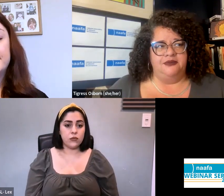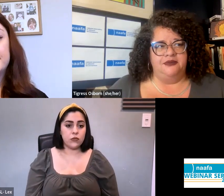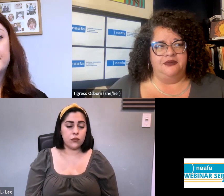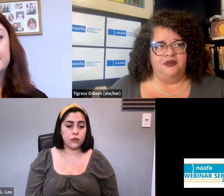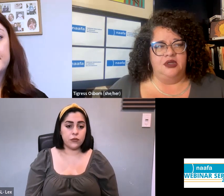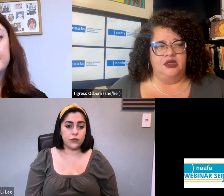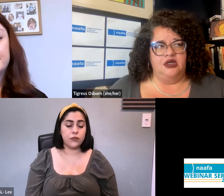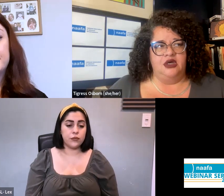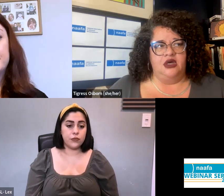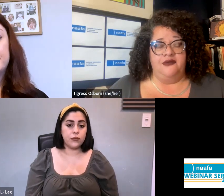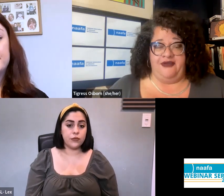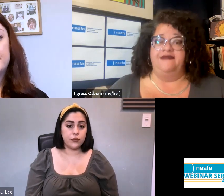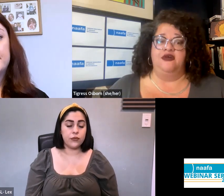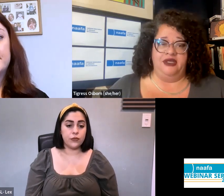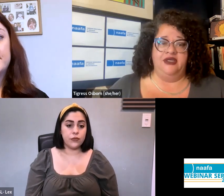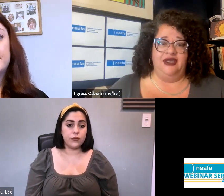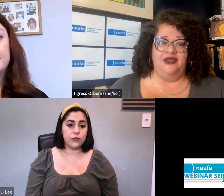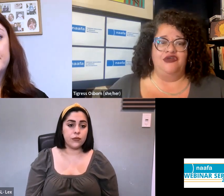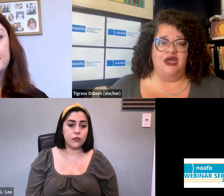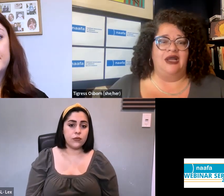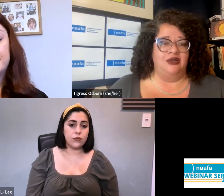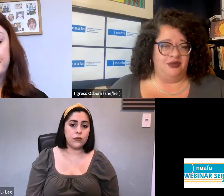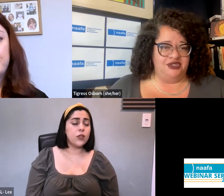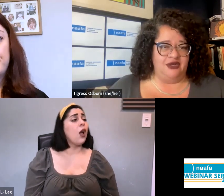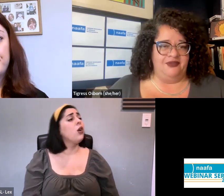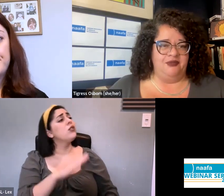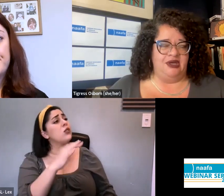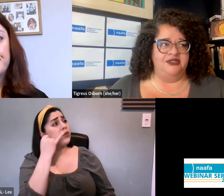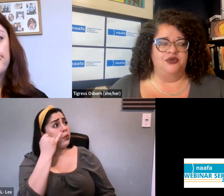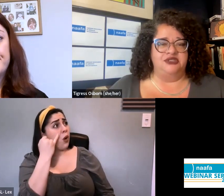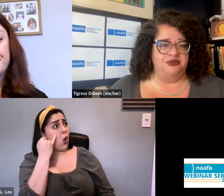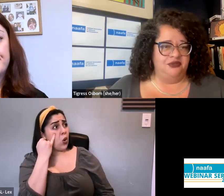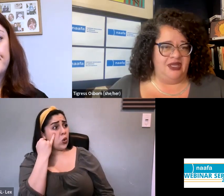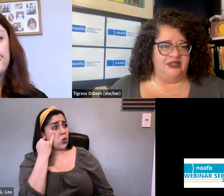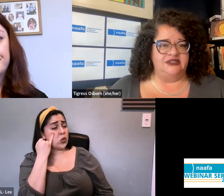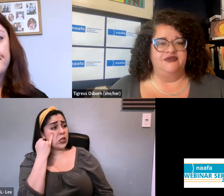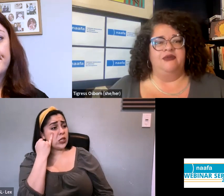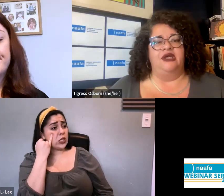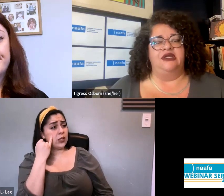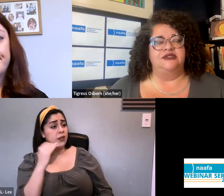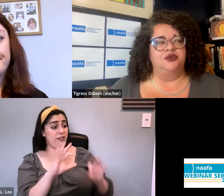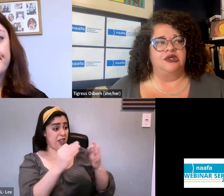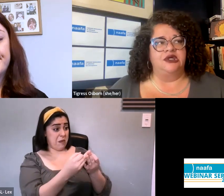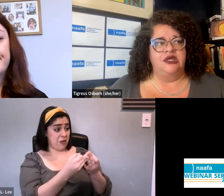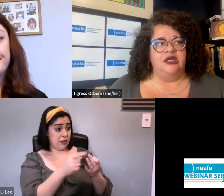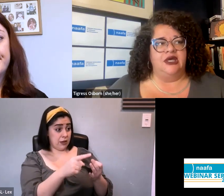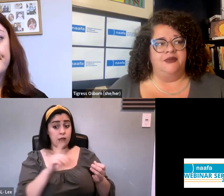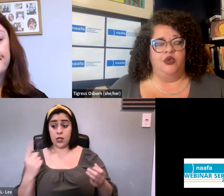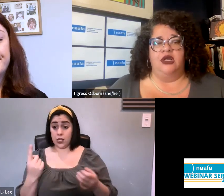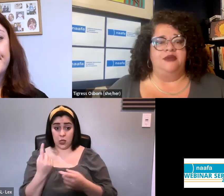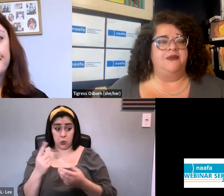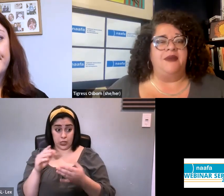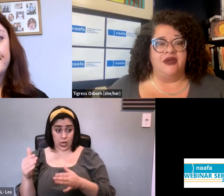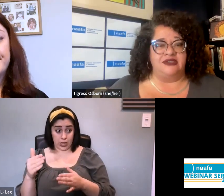are fat phobic and are not going to want to talk about their bodies or deal with the realities of their bodies, or